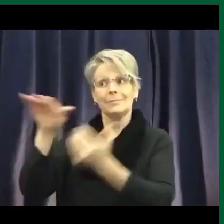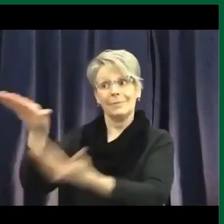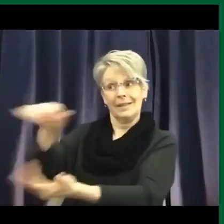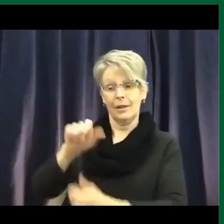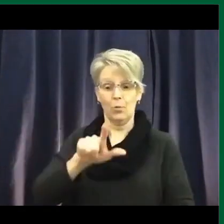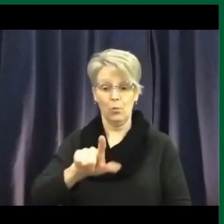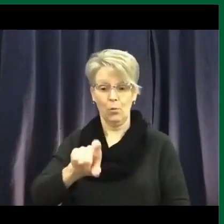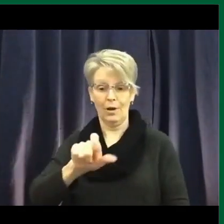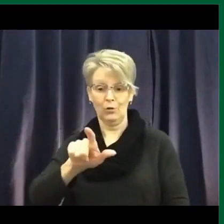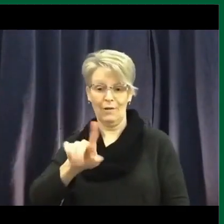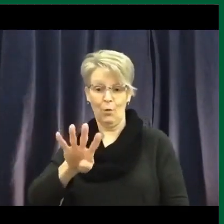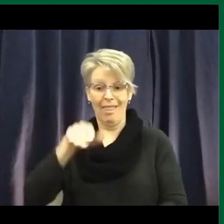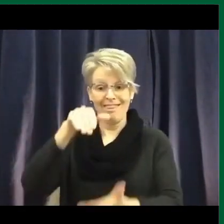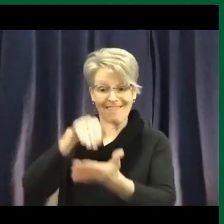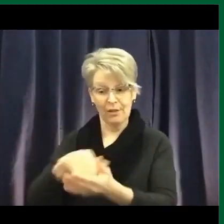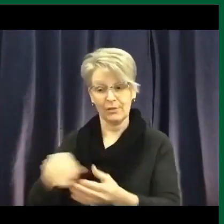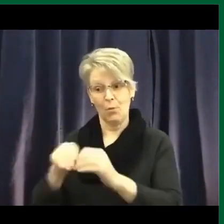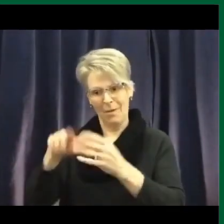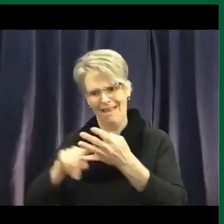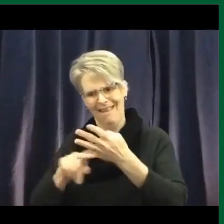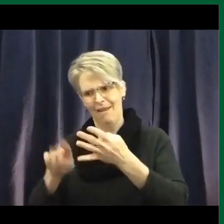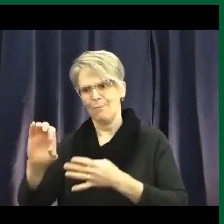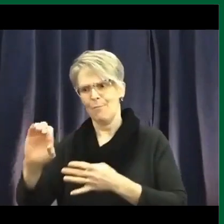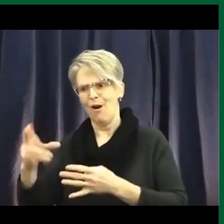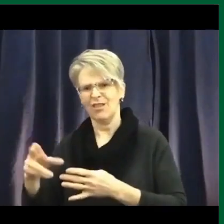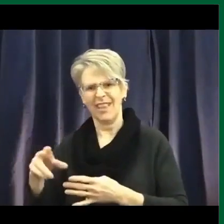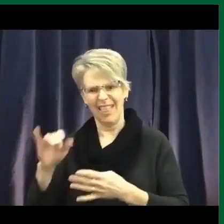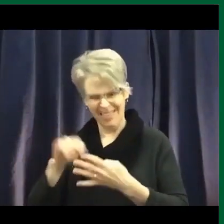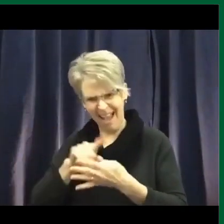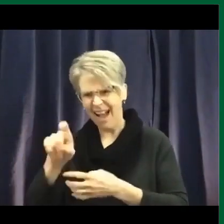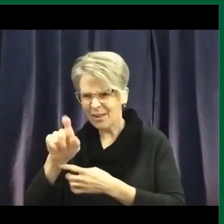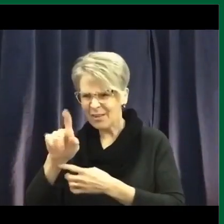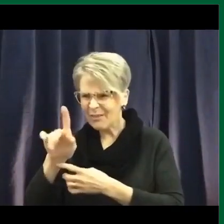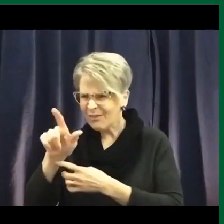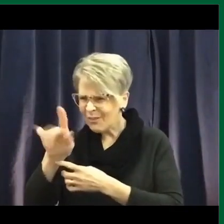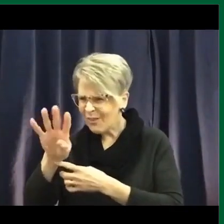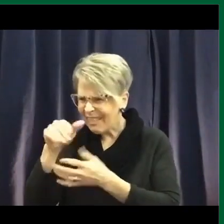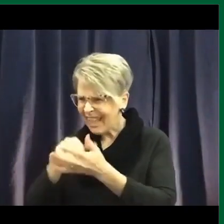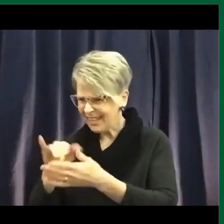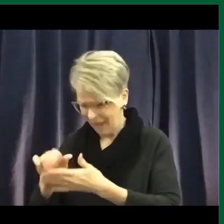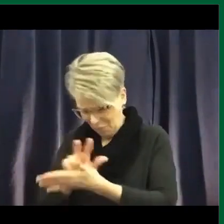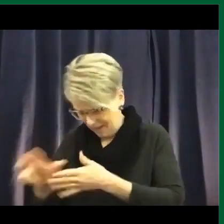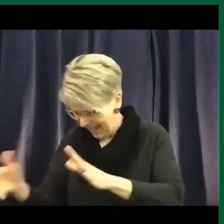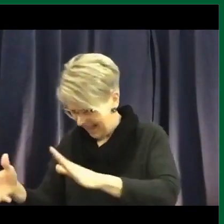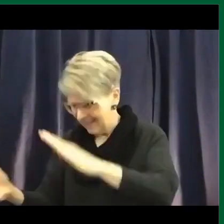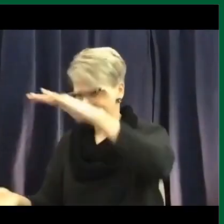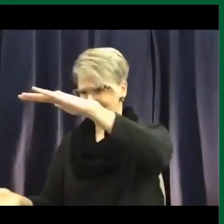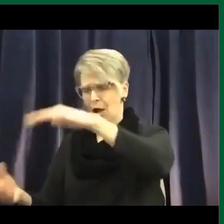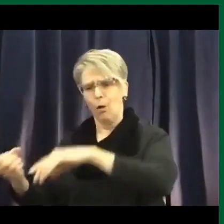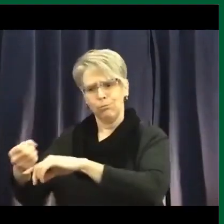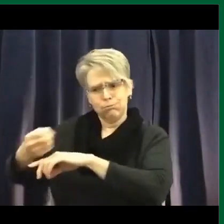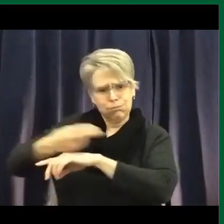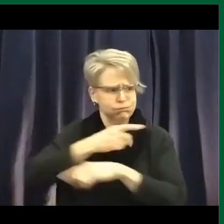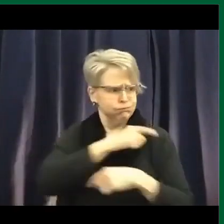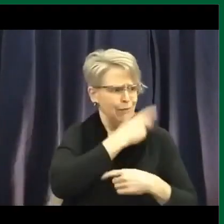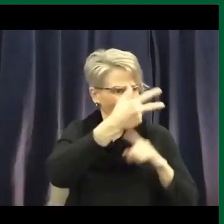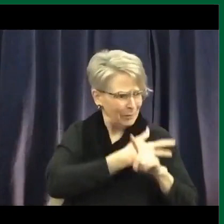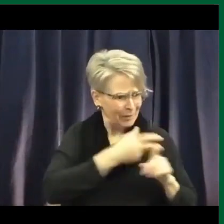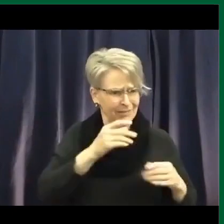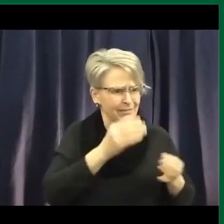doses by the end of March. That's more doses in the next 3 weeks than we have received in the first 3 months of